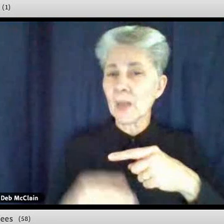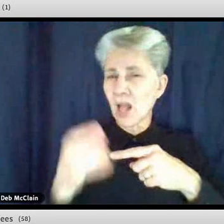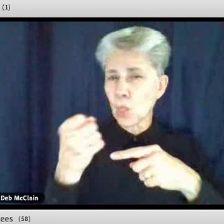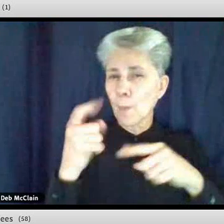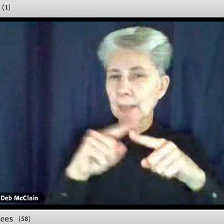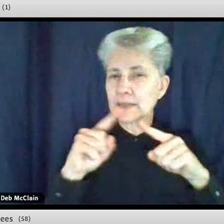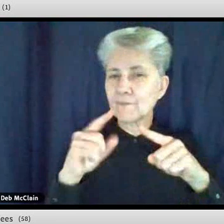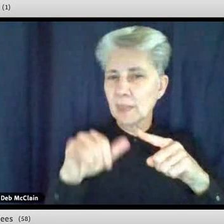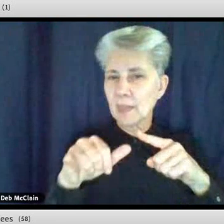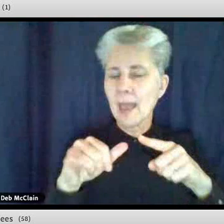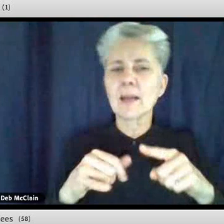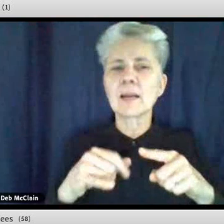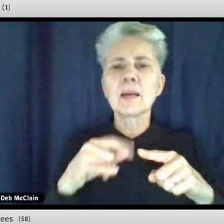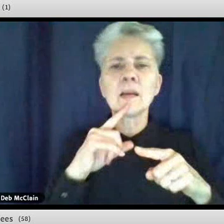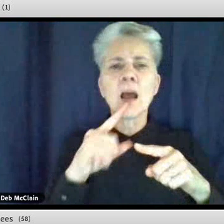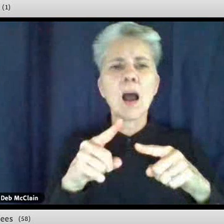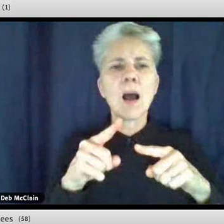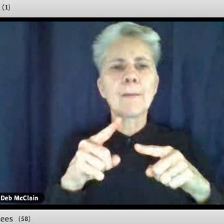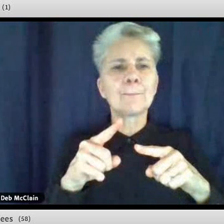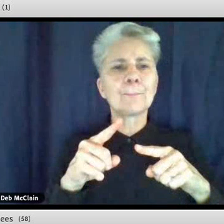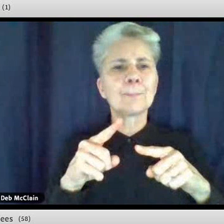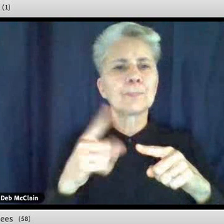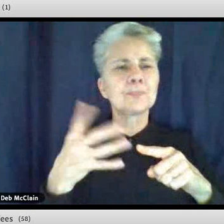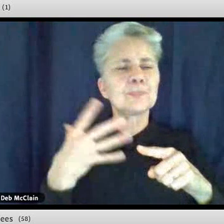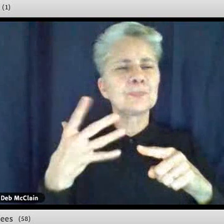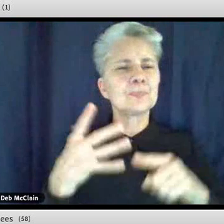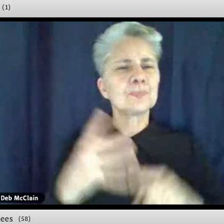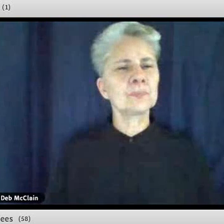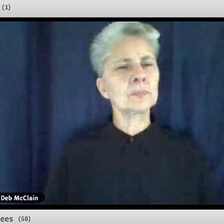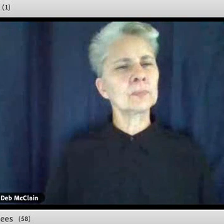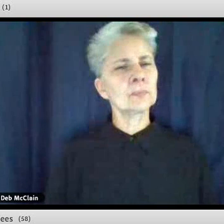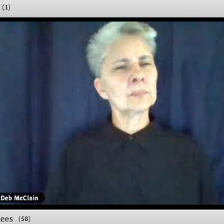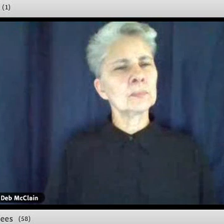different. This is and I'll paste this in the chat box.